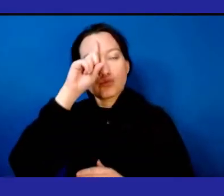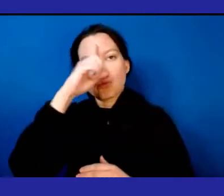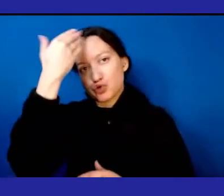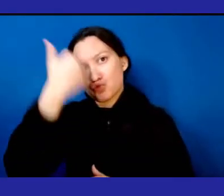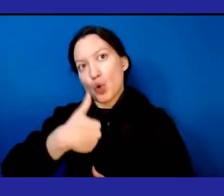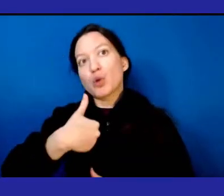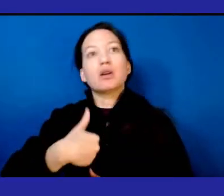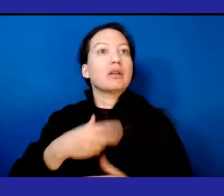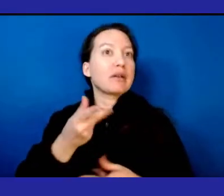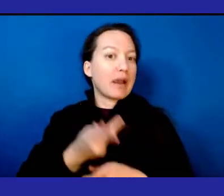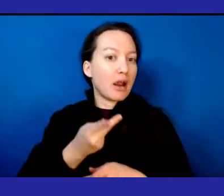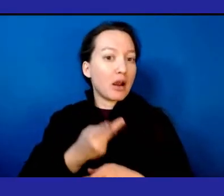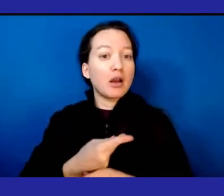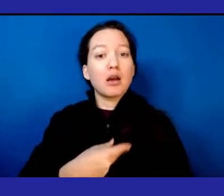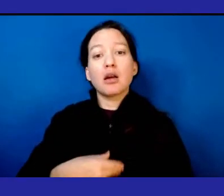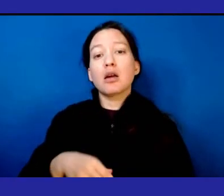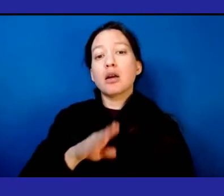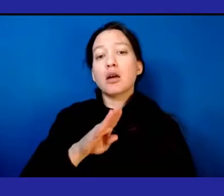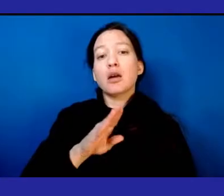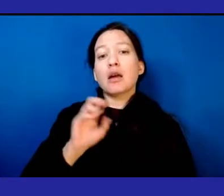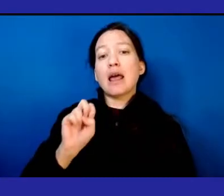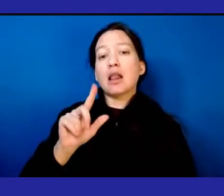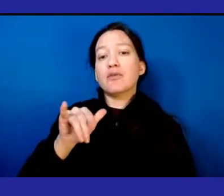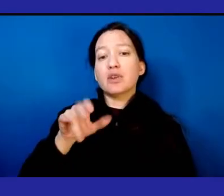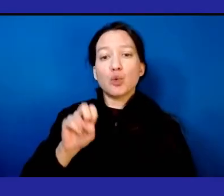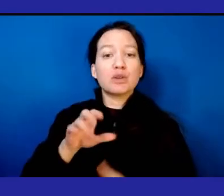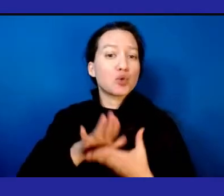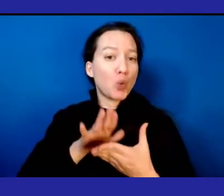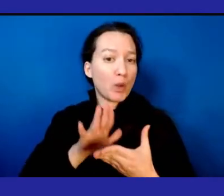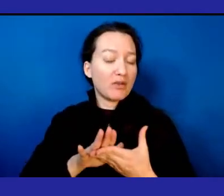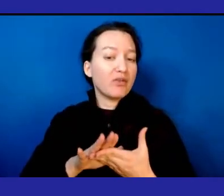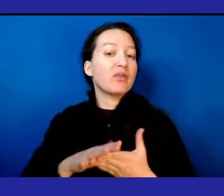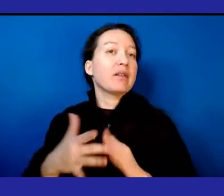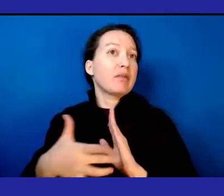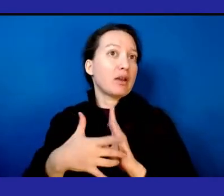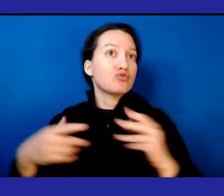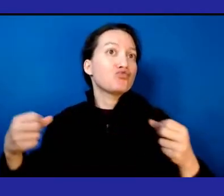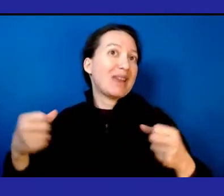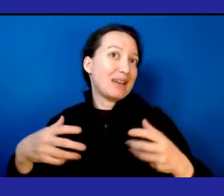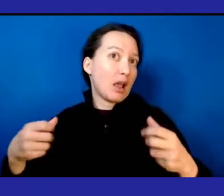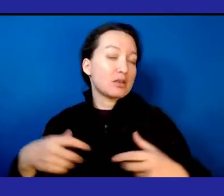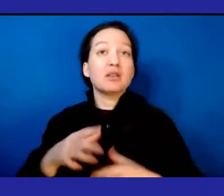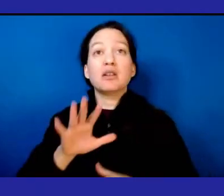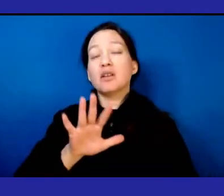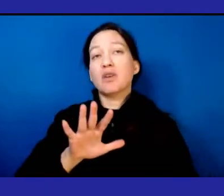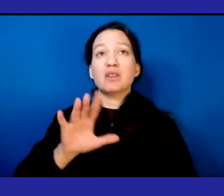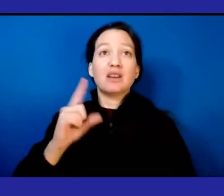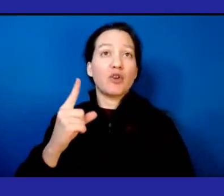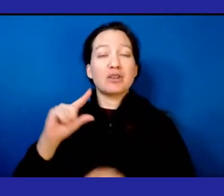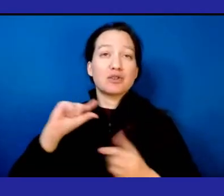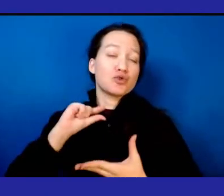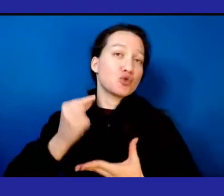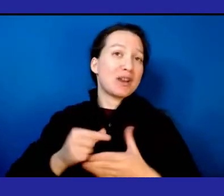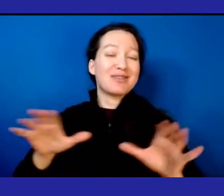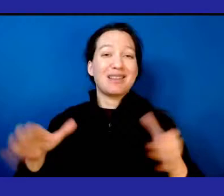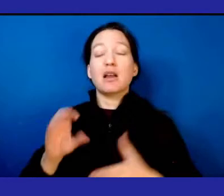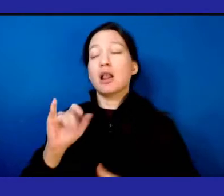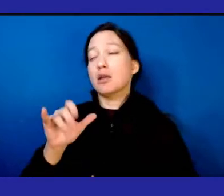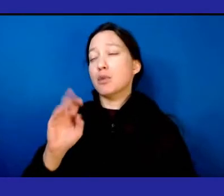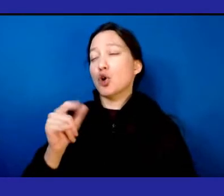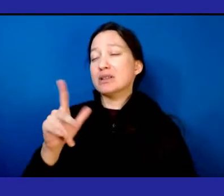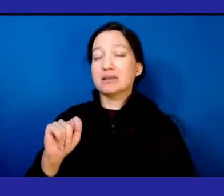Bellevue School of Radiology Technology celebrated its 51st graduating class. Elmhurst got